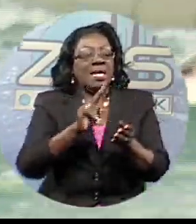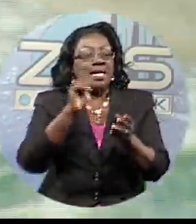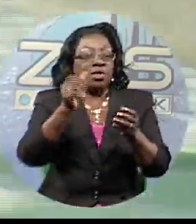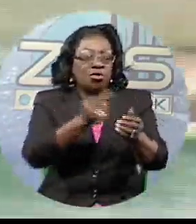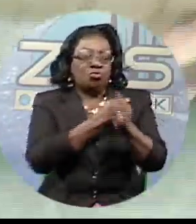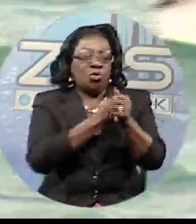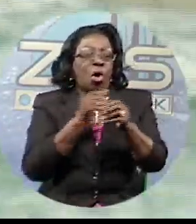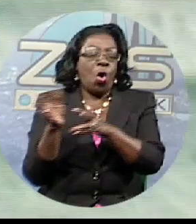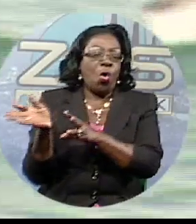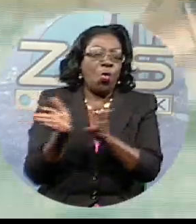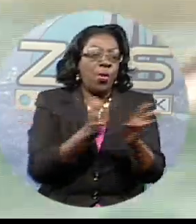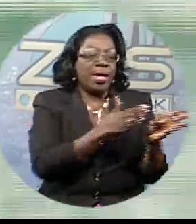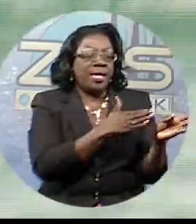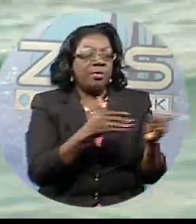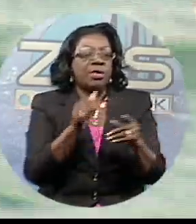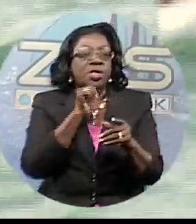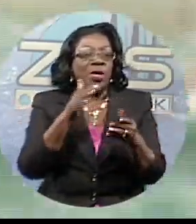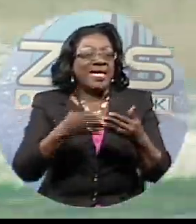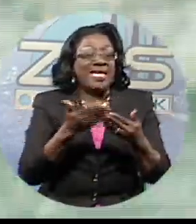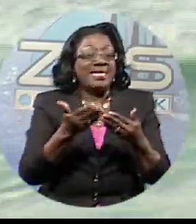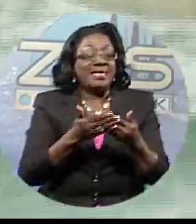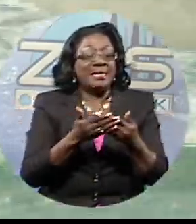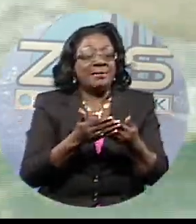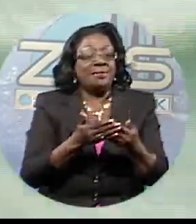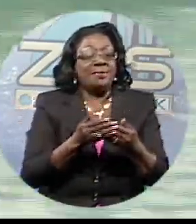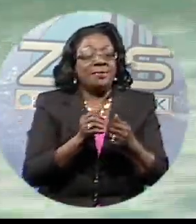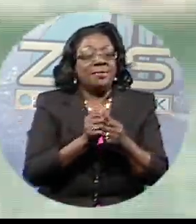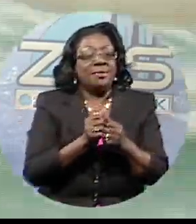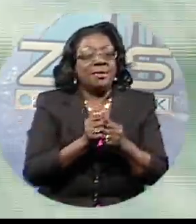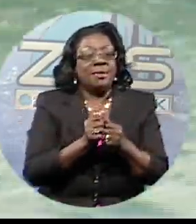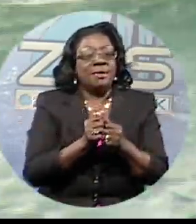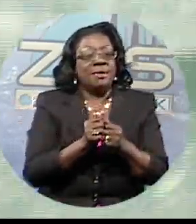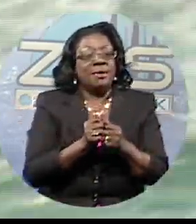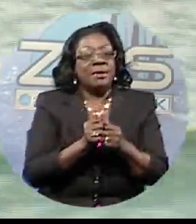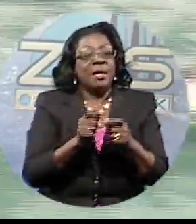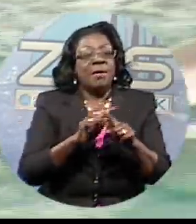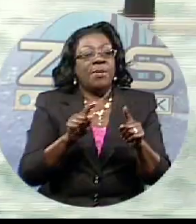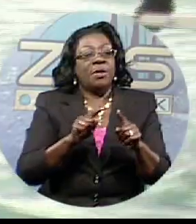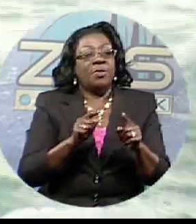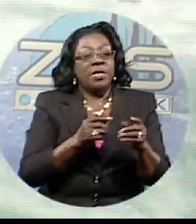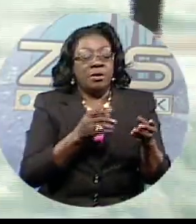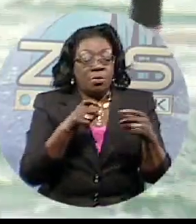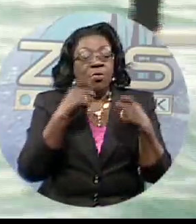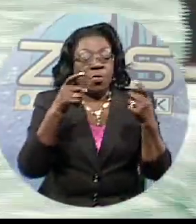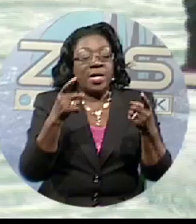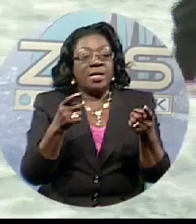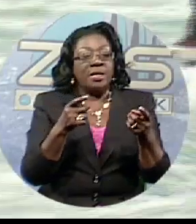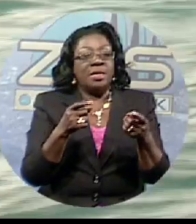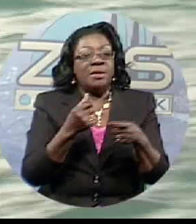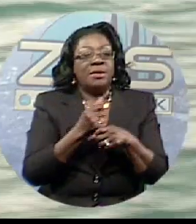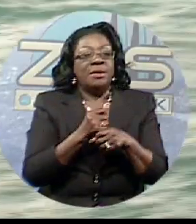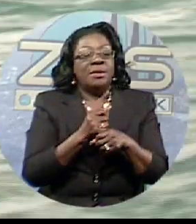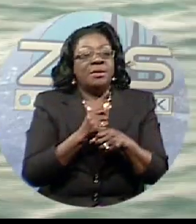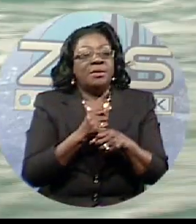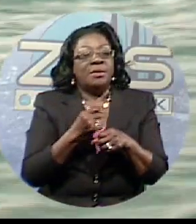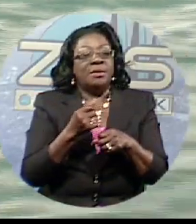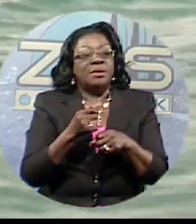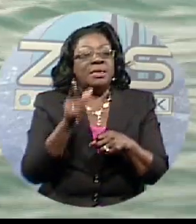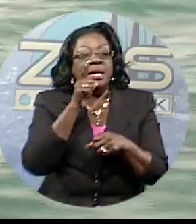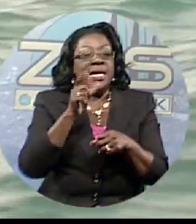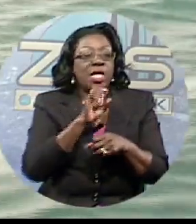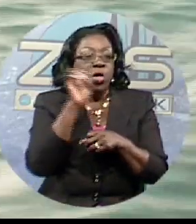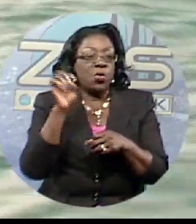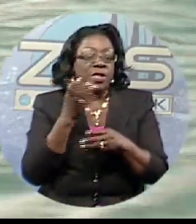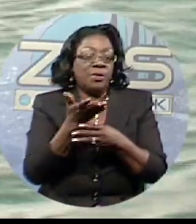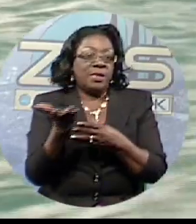it's not easy, It's tough to train kids in this type of weather, but we pull it off. H2O was right there, Lady Owners was right